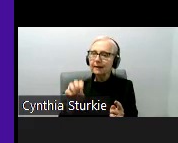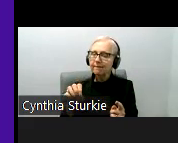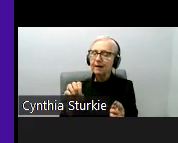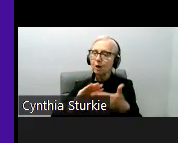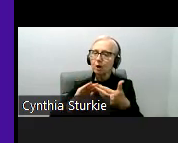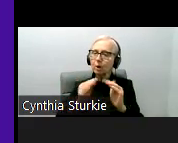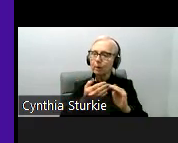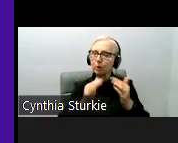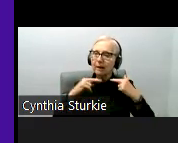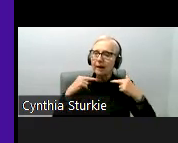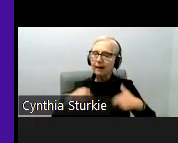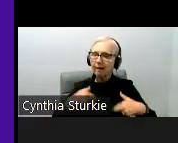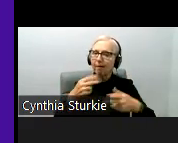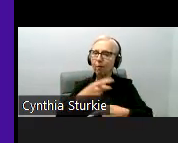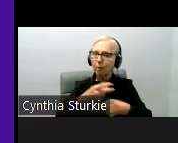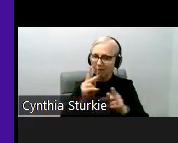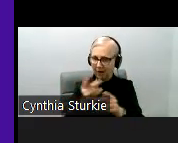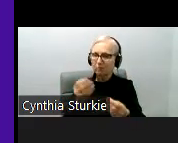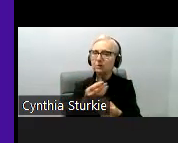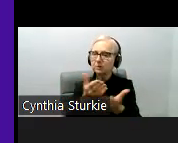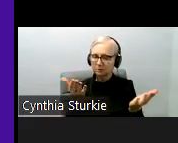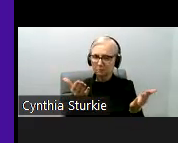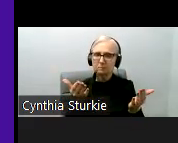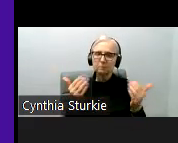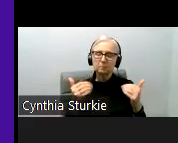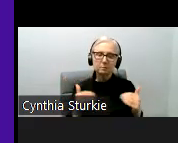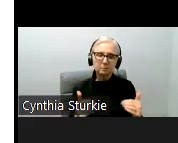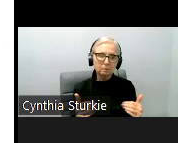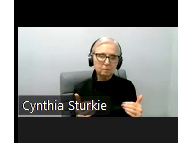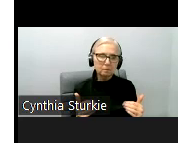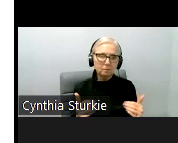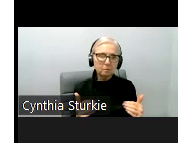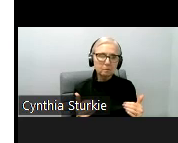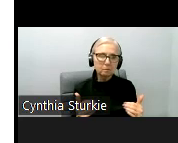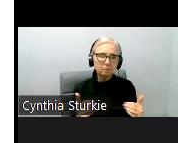providers providing this service. Next slide, please.